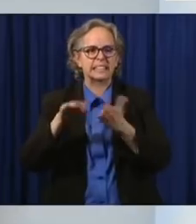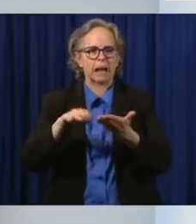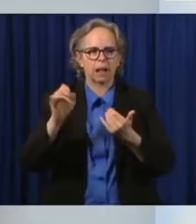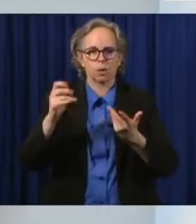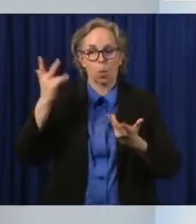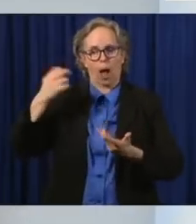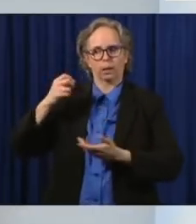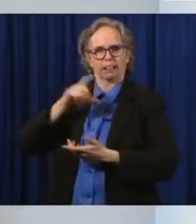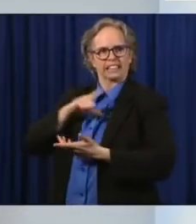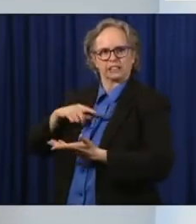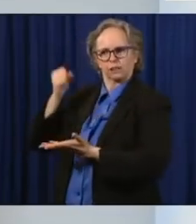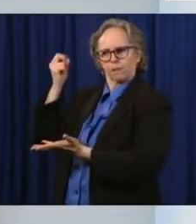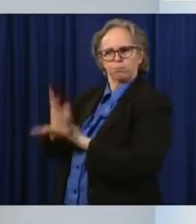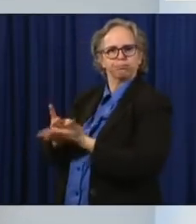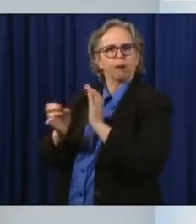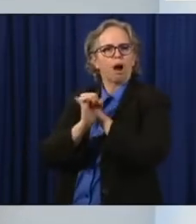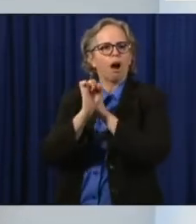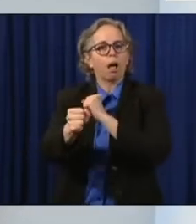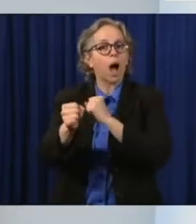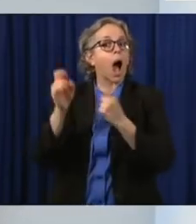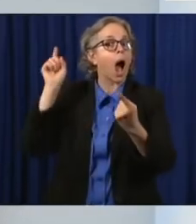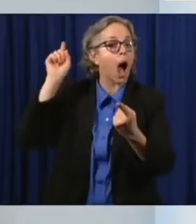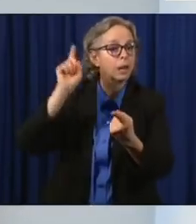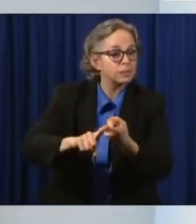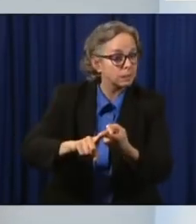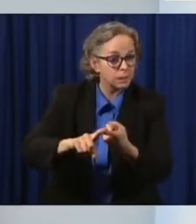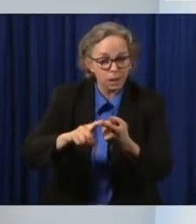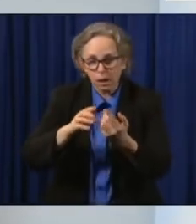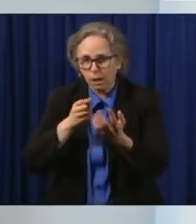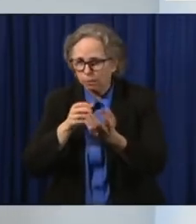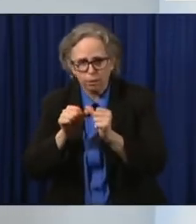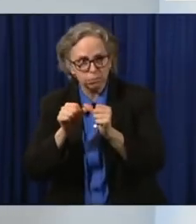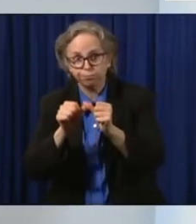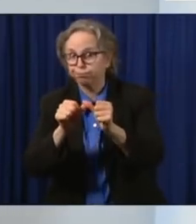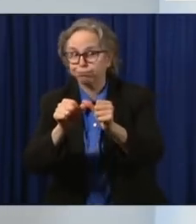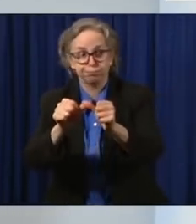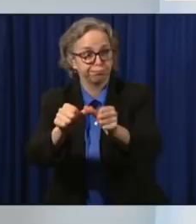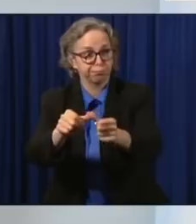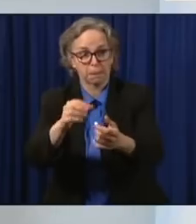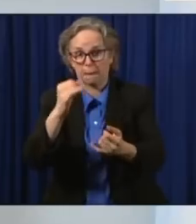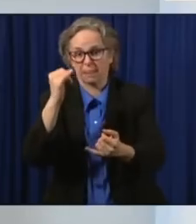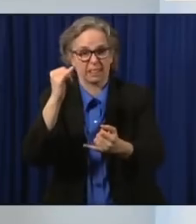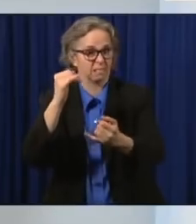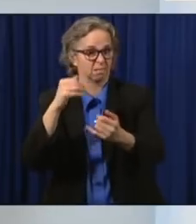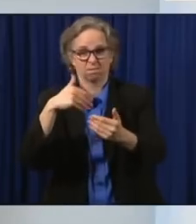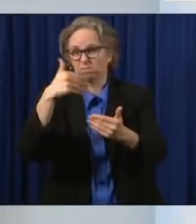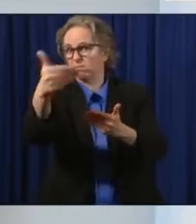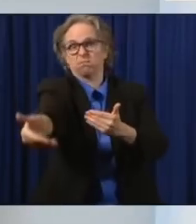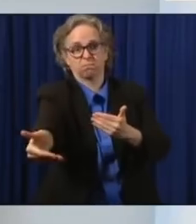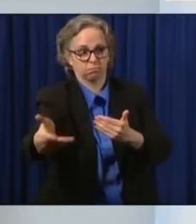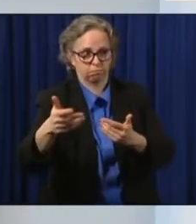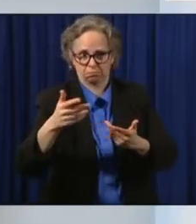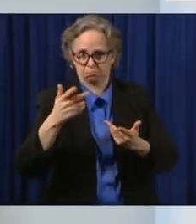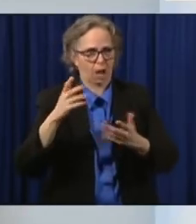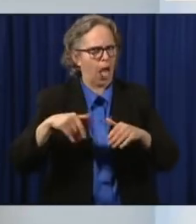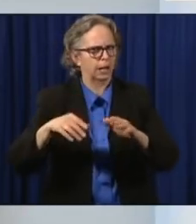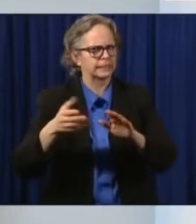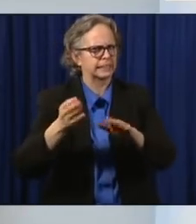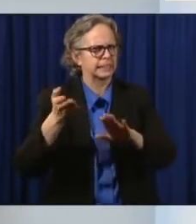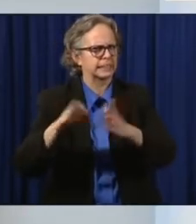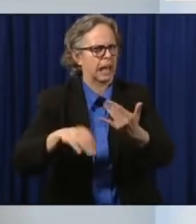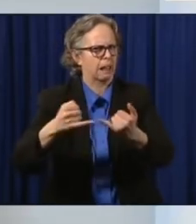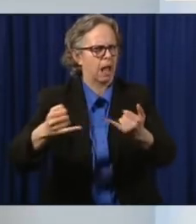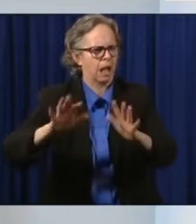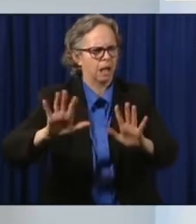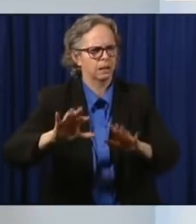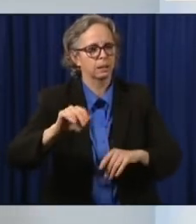extended through this emergency. So don't worry about that. Don't feel that you have to run out and do this on Tuesday